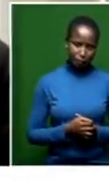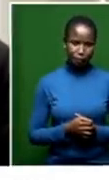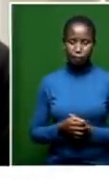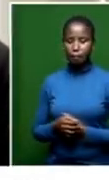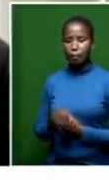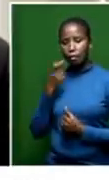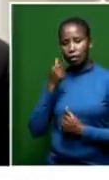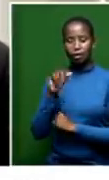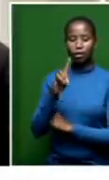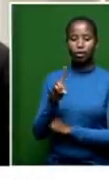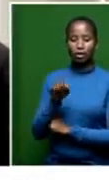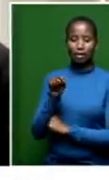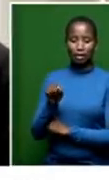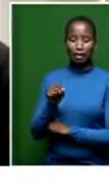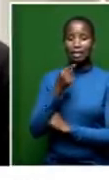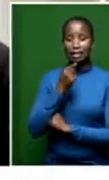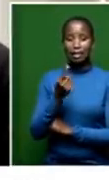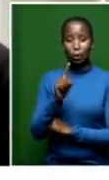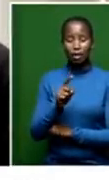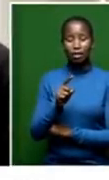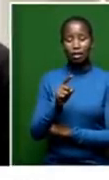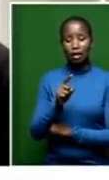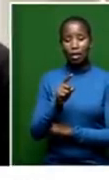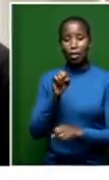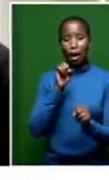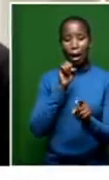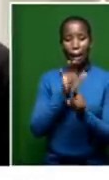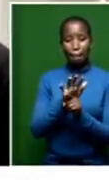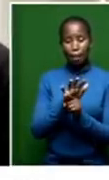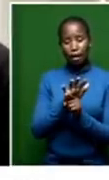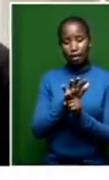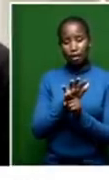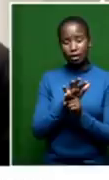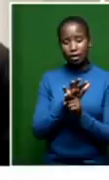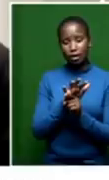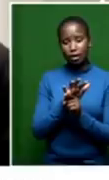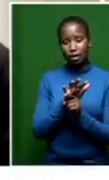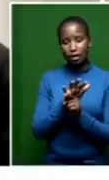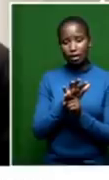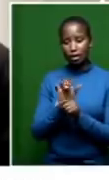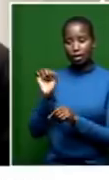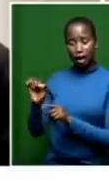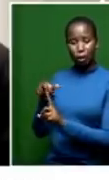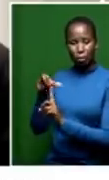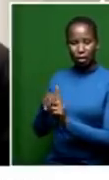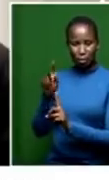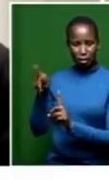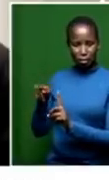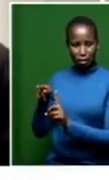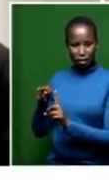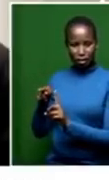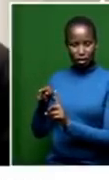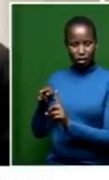Dyantyi, this is pioneering, and also the impact of this on the Office of the Public Protector. What sort